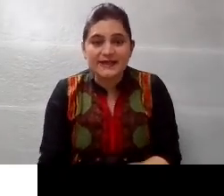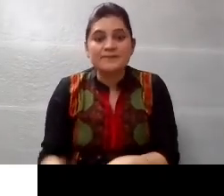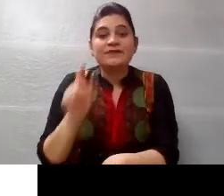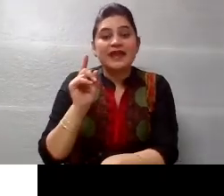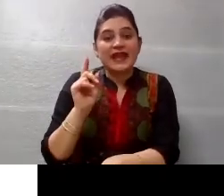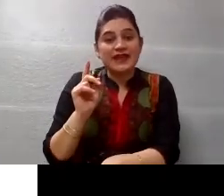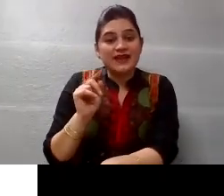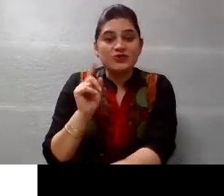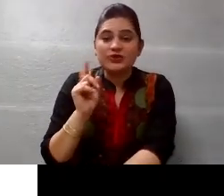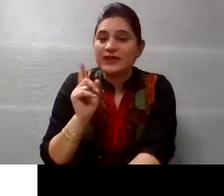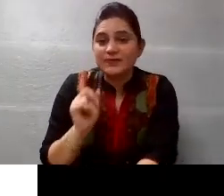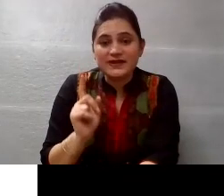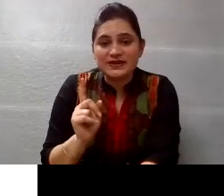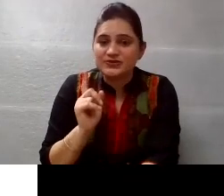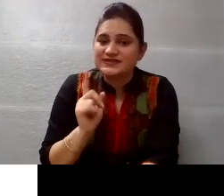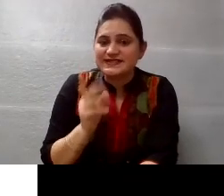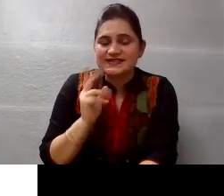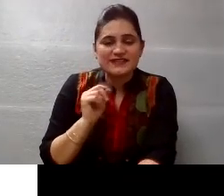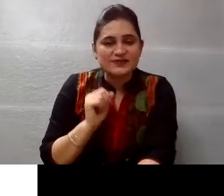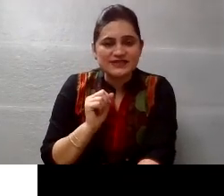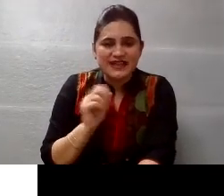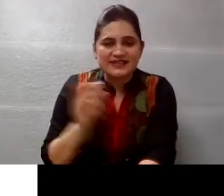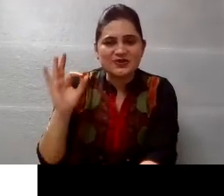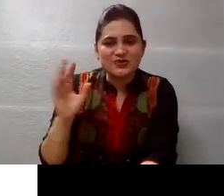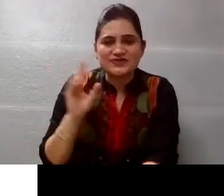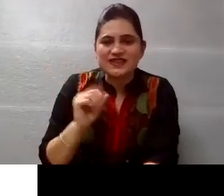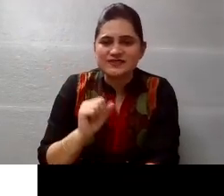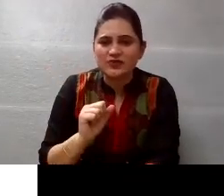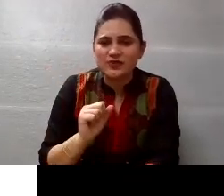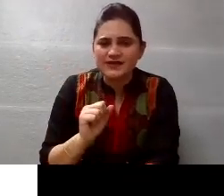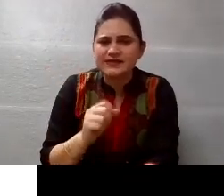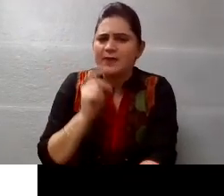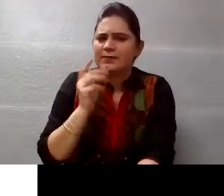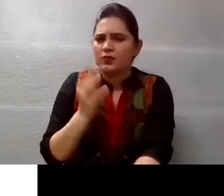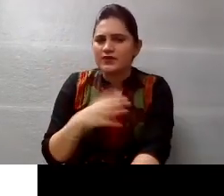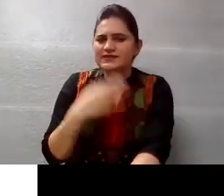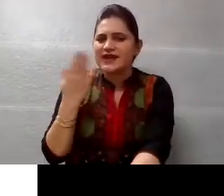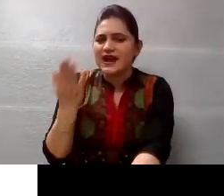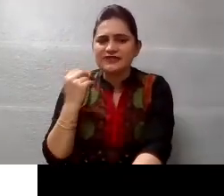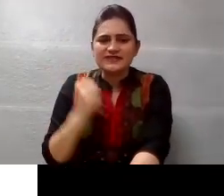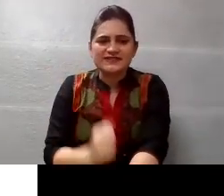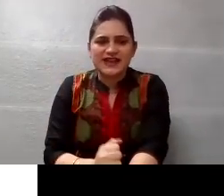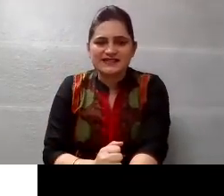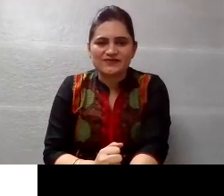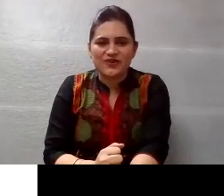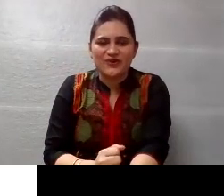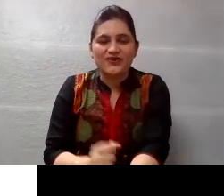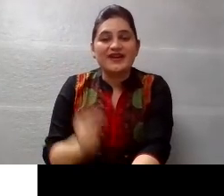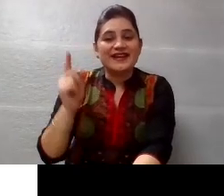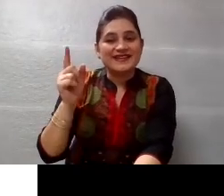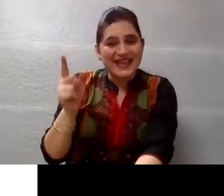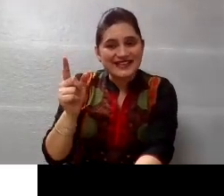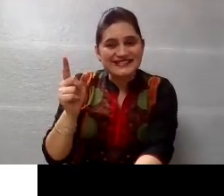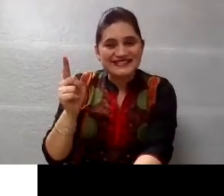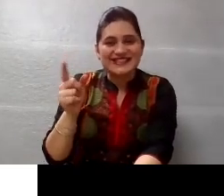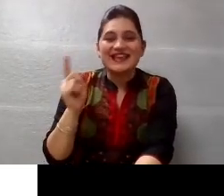see. Now everybody knows T stands for tens and O stands for ones. But what does hundred stands for?